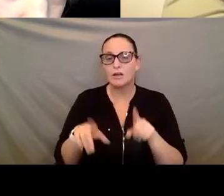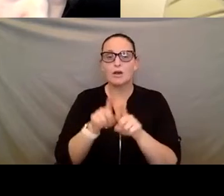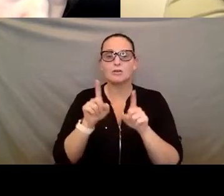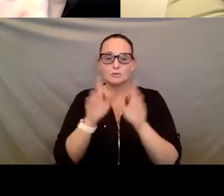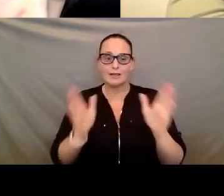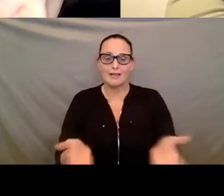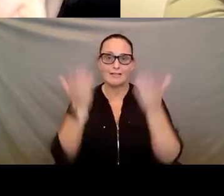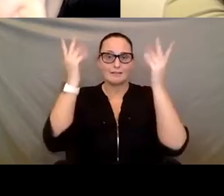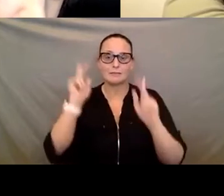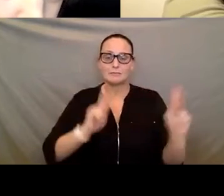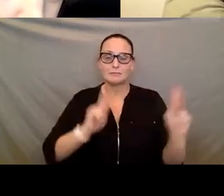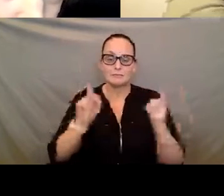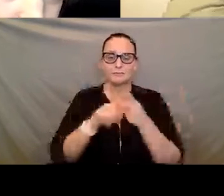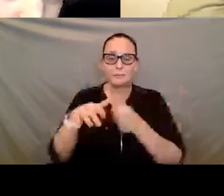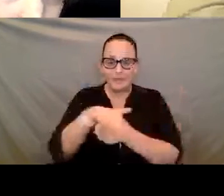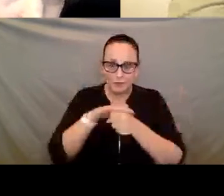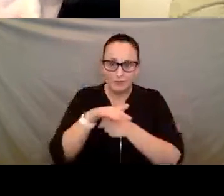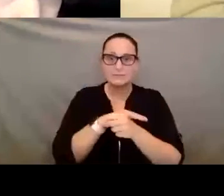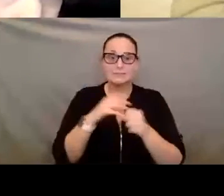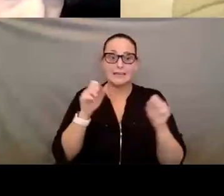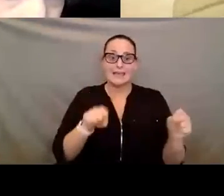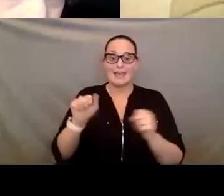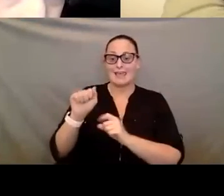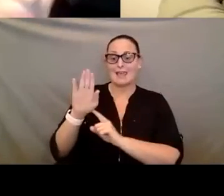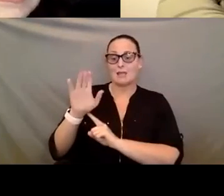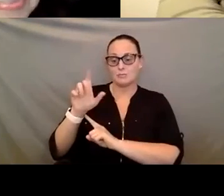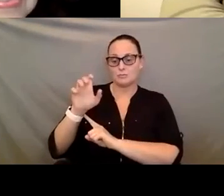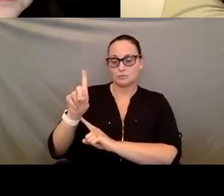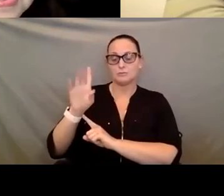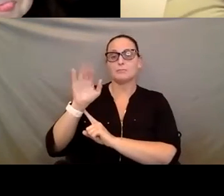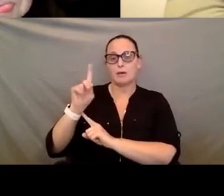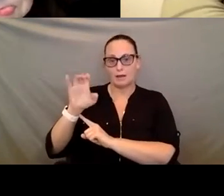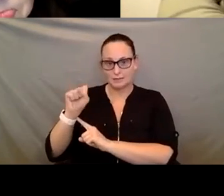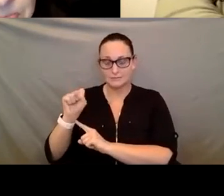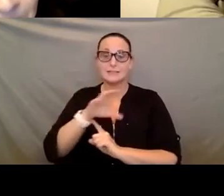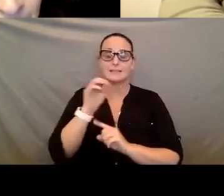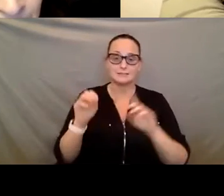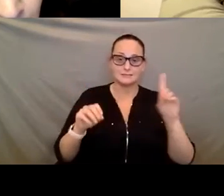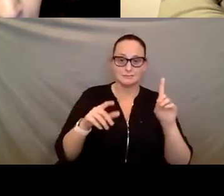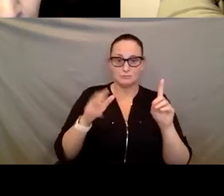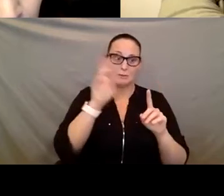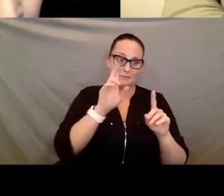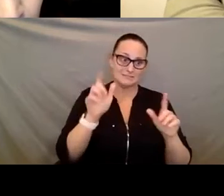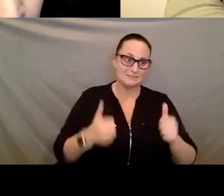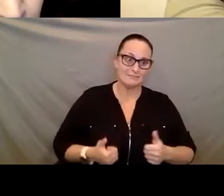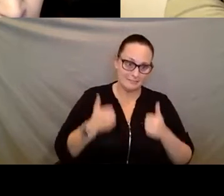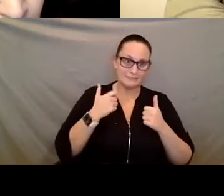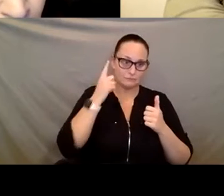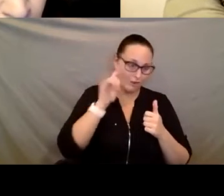elevating people into the areas where able-bodied individuals and Republicans have lived forever, and that is our